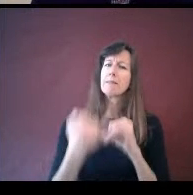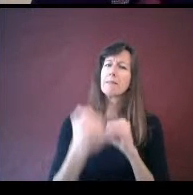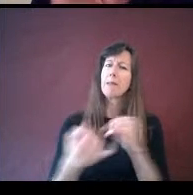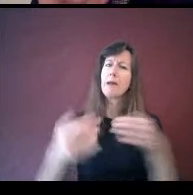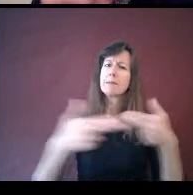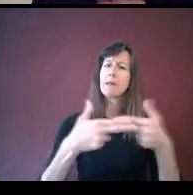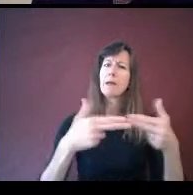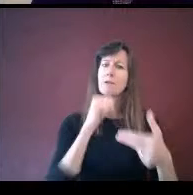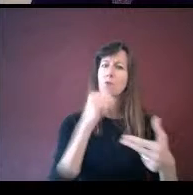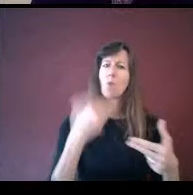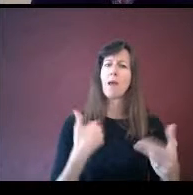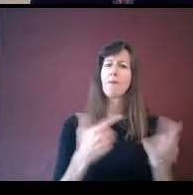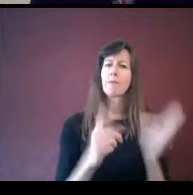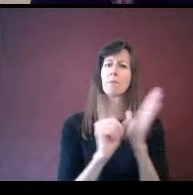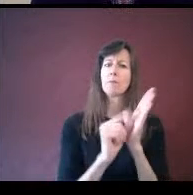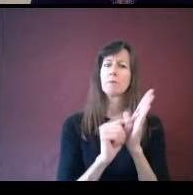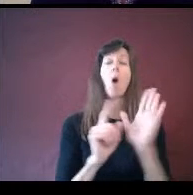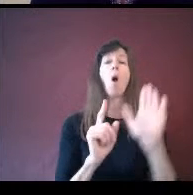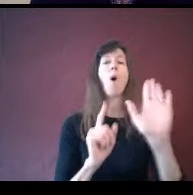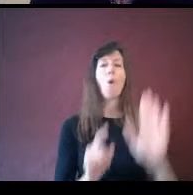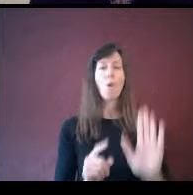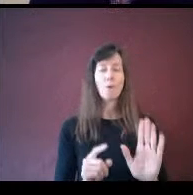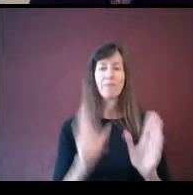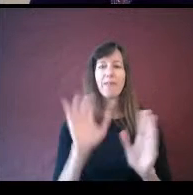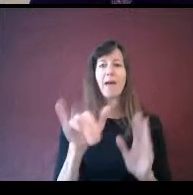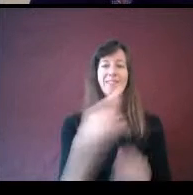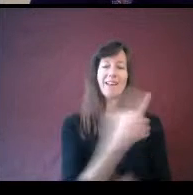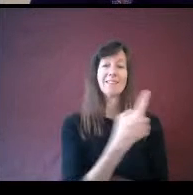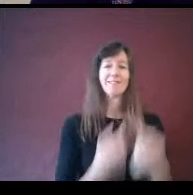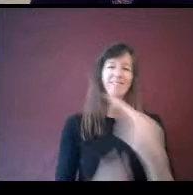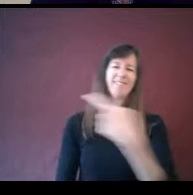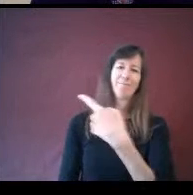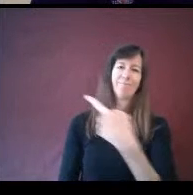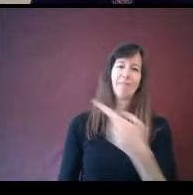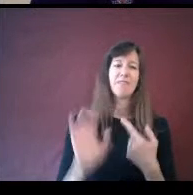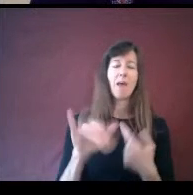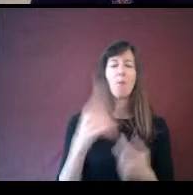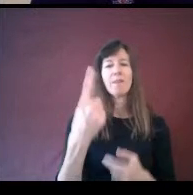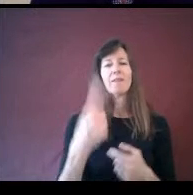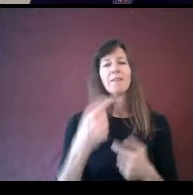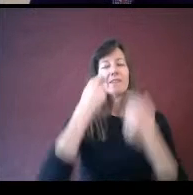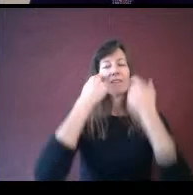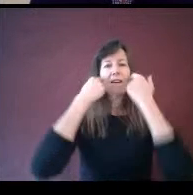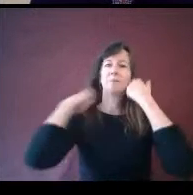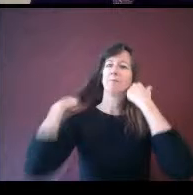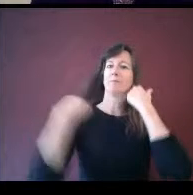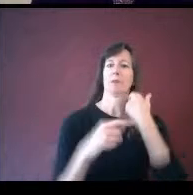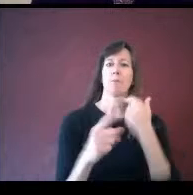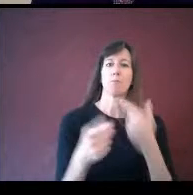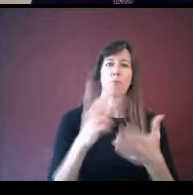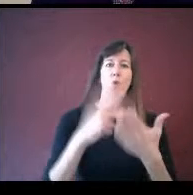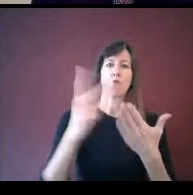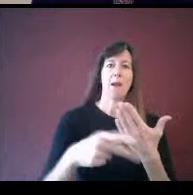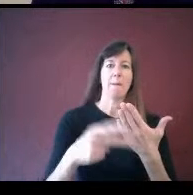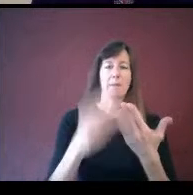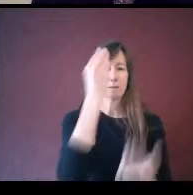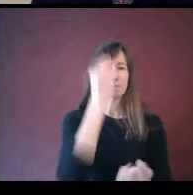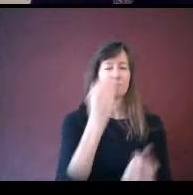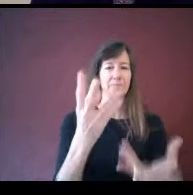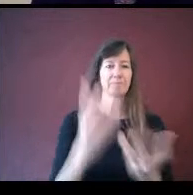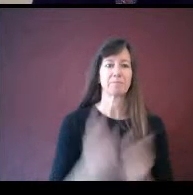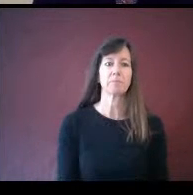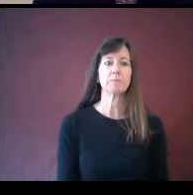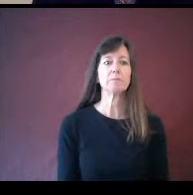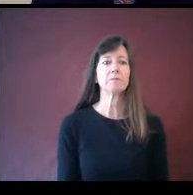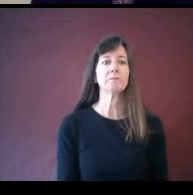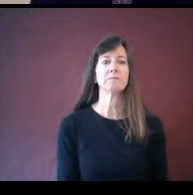me. Ah, yes, a programming note. Thank you. A programming note as part of